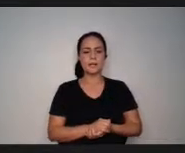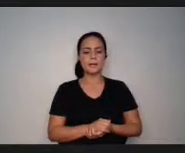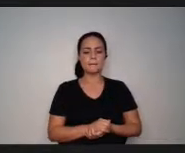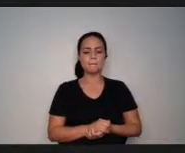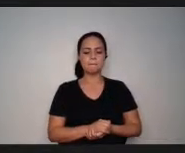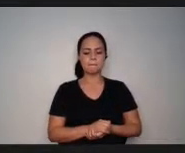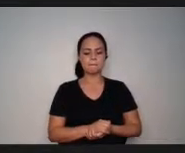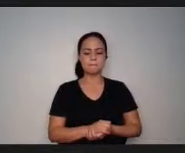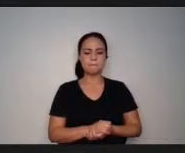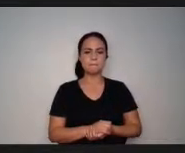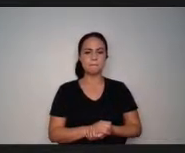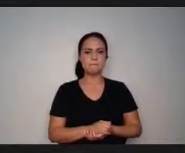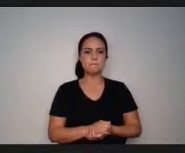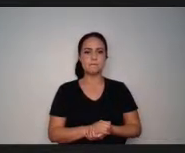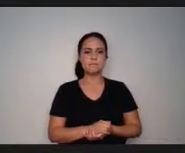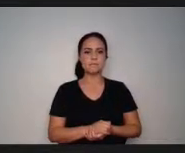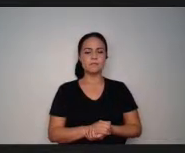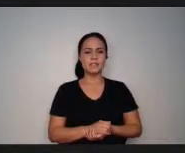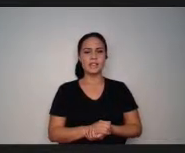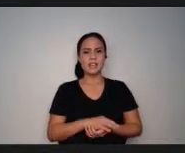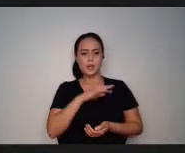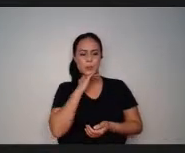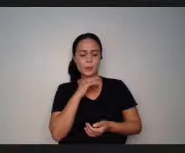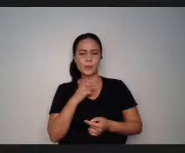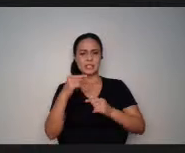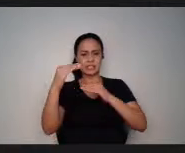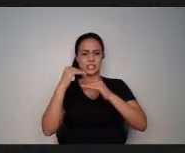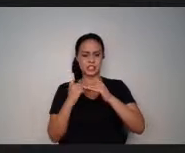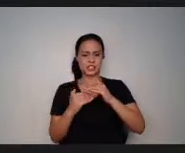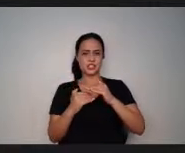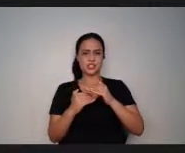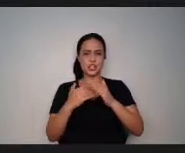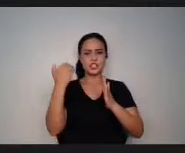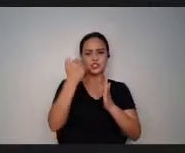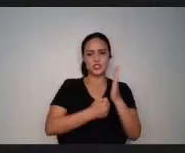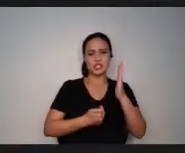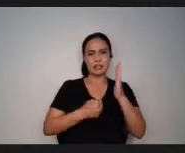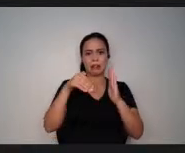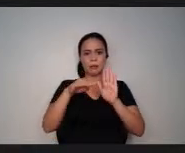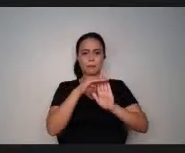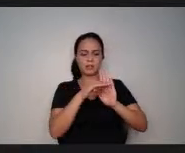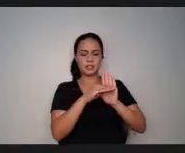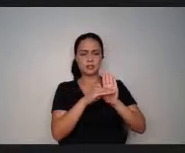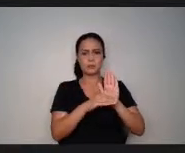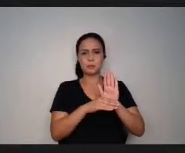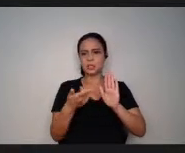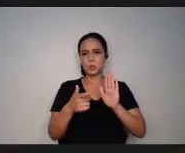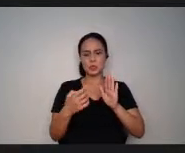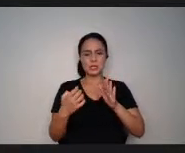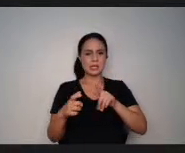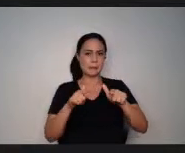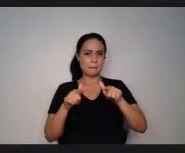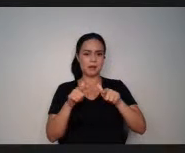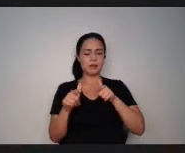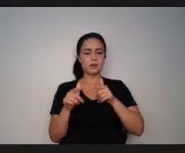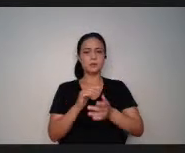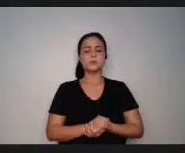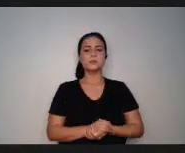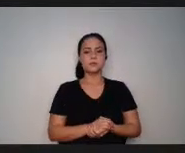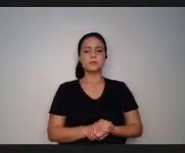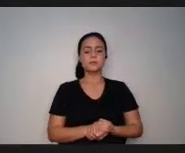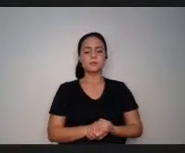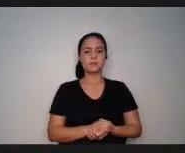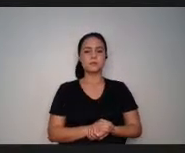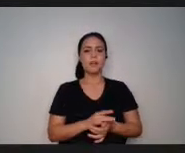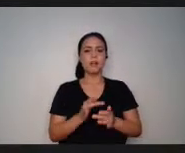if you try to be autonomous, it means that you'll receive negative assessments and you will be fired from the platform, so you